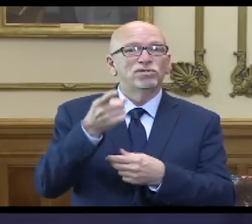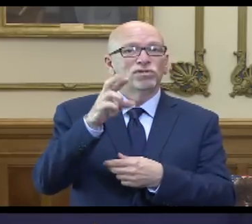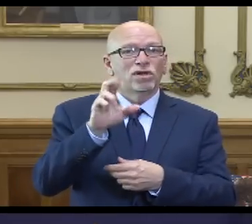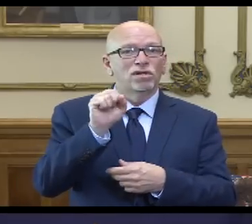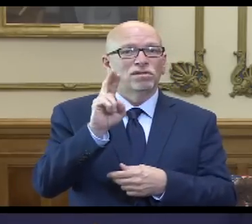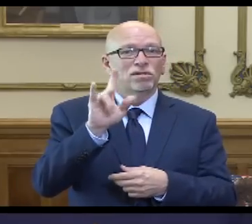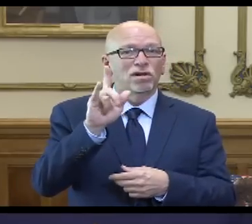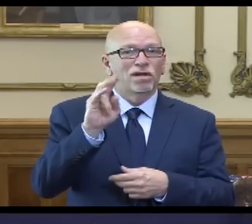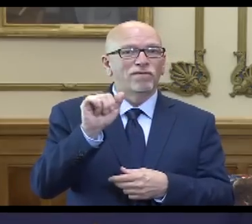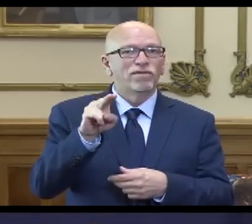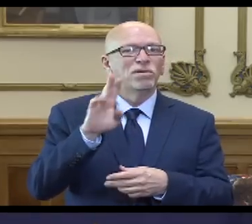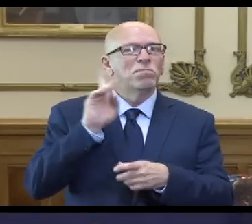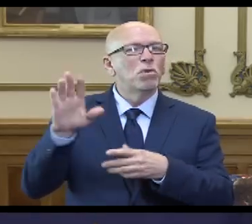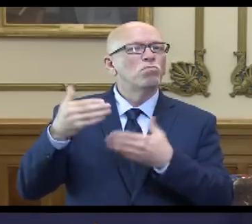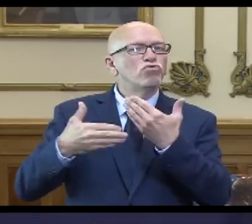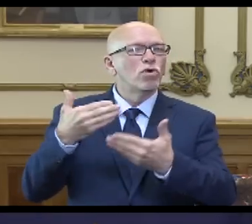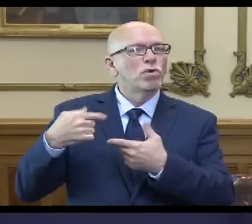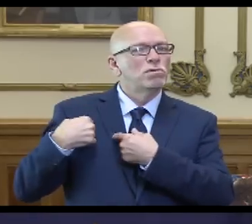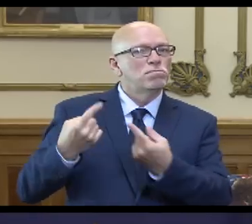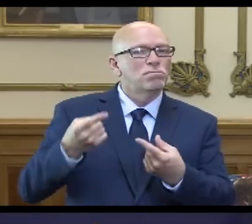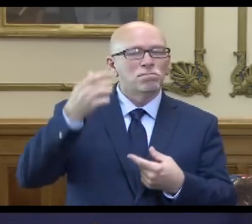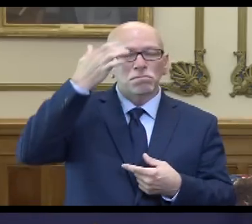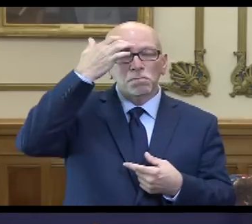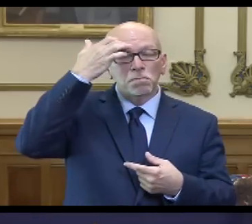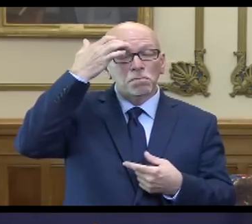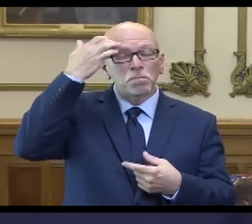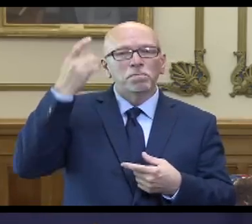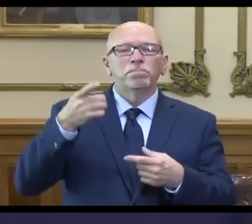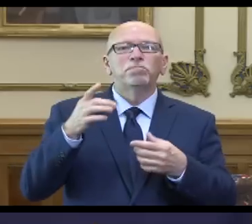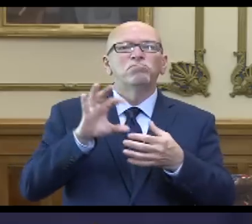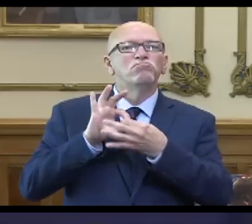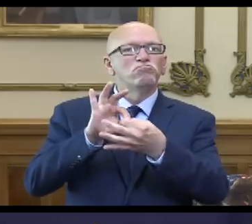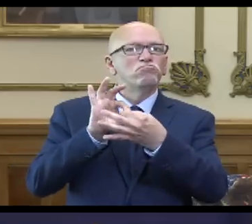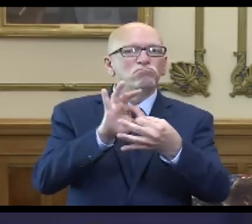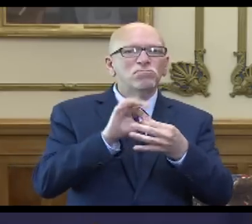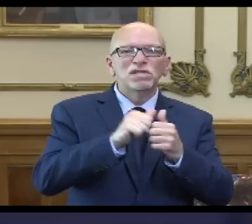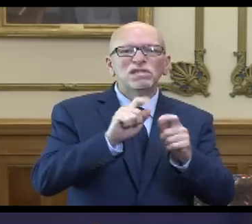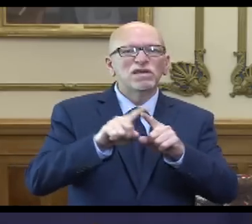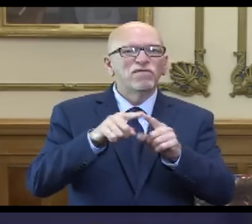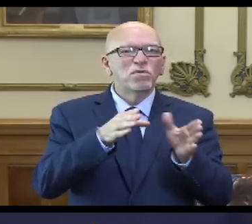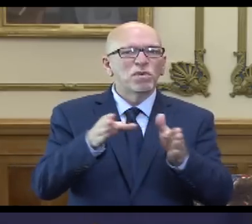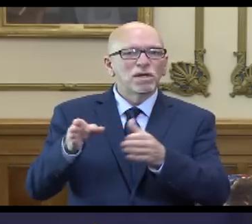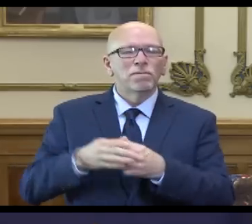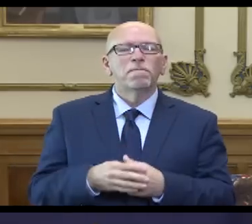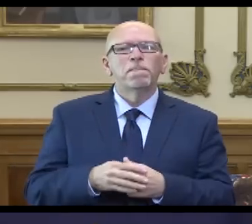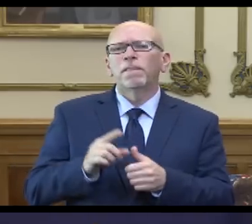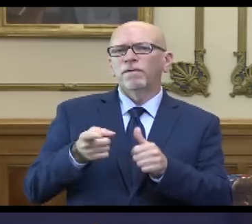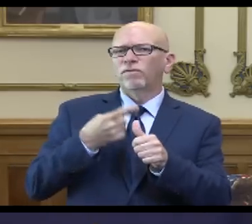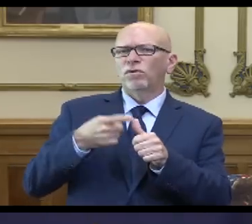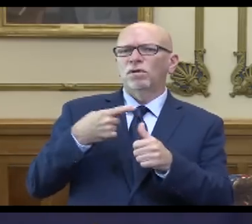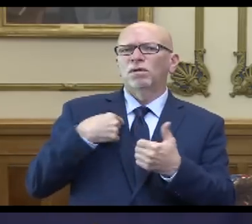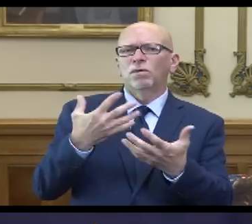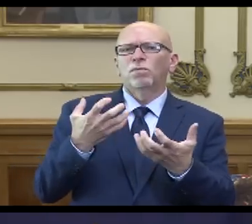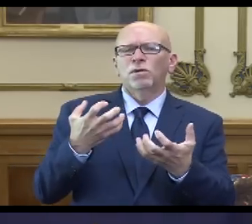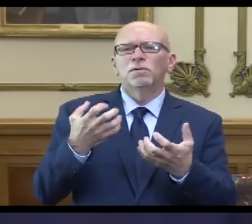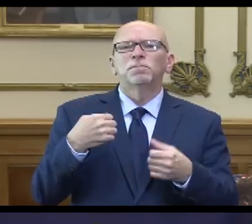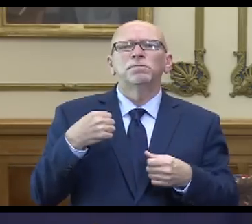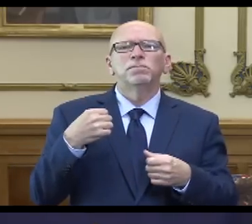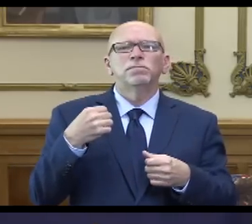Sullivan on some progress that we've made building bridges in various respects. But first, I just wanted